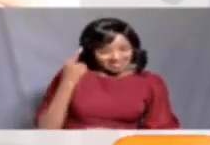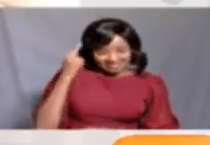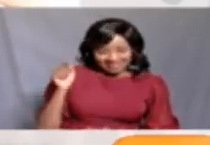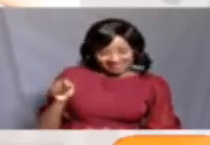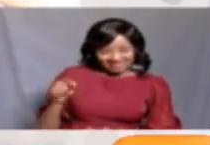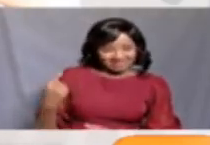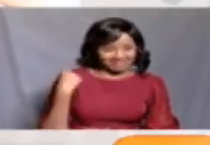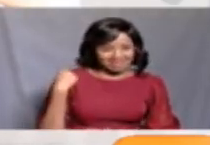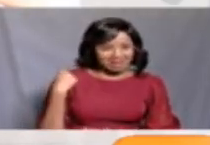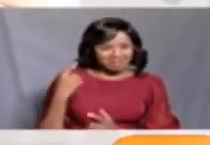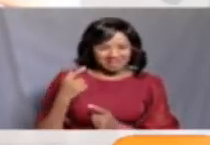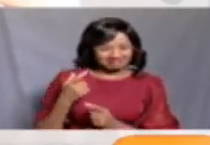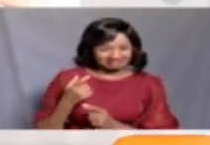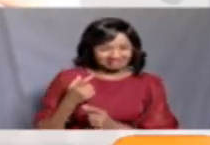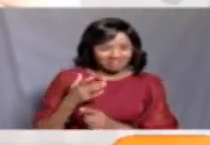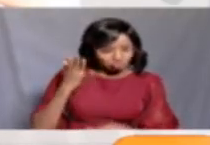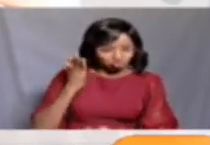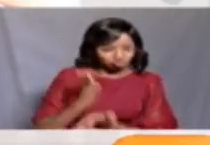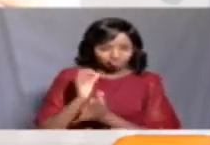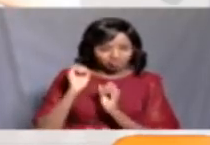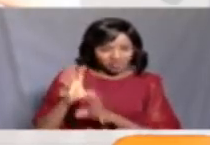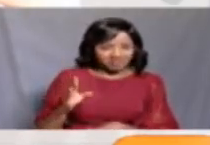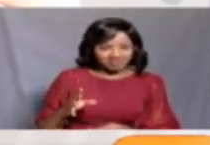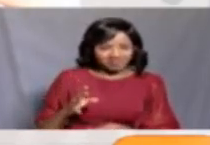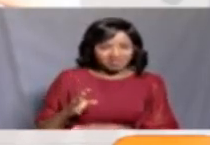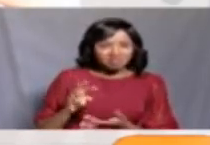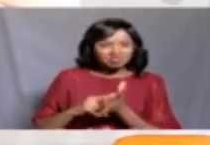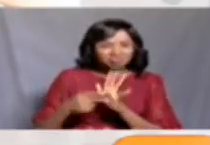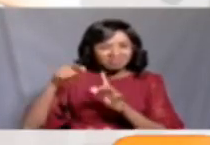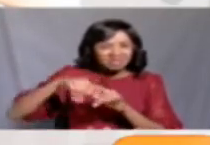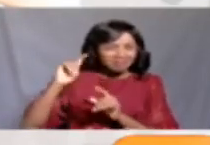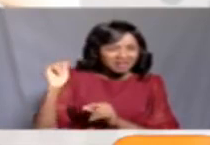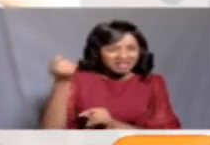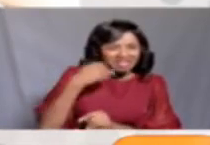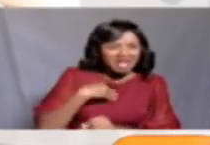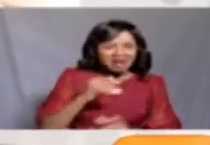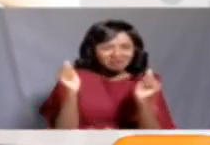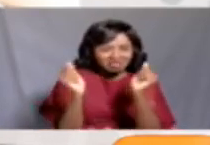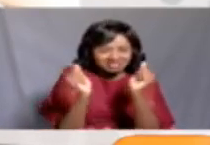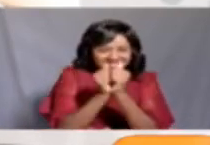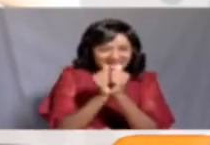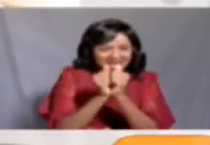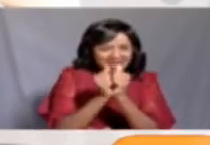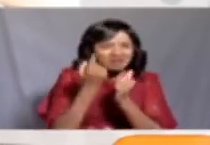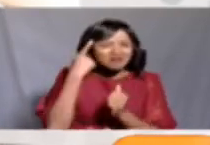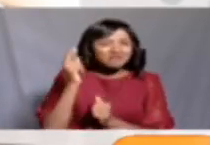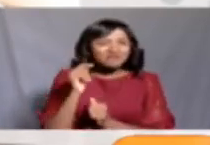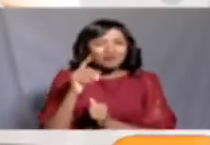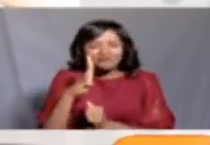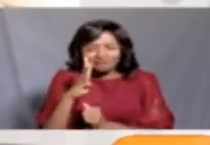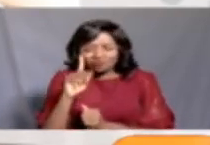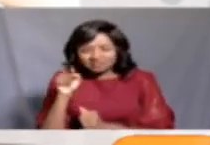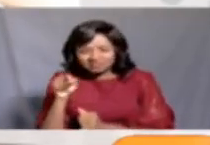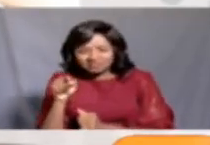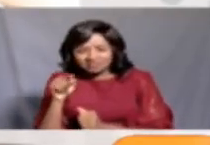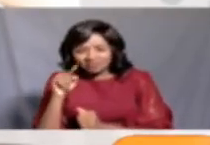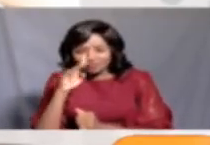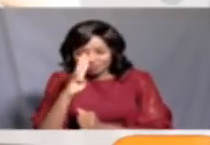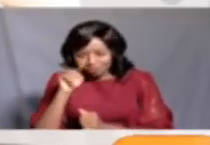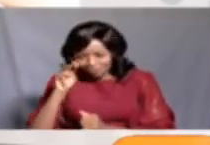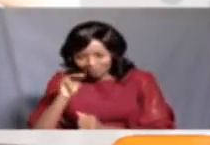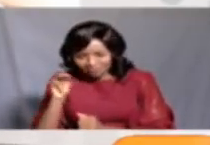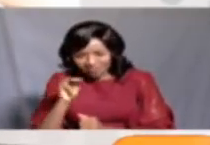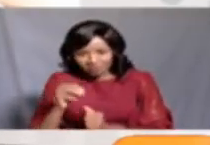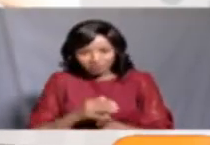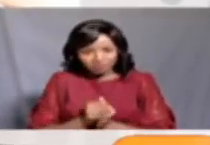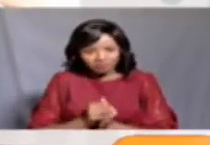exaggerated because that would give us about only 10 psychologists in the country. In the country, that doesn't make for sense. 46. That doesn't make sense. I mean, roughly. Yeah.